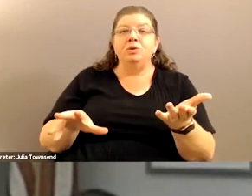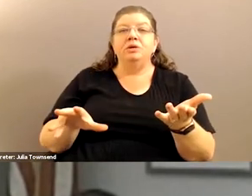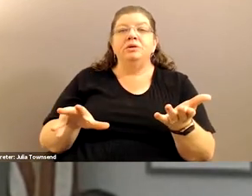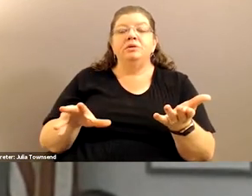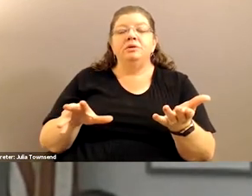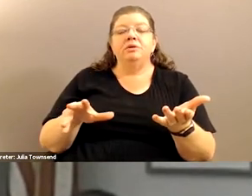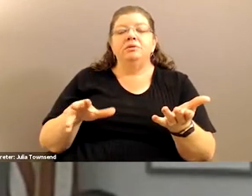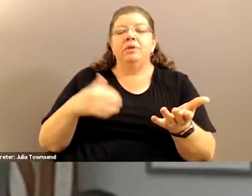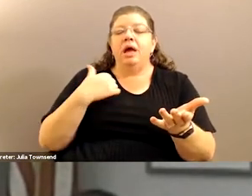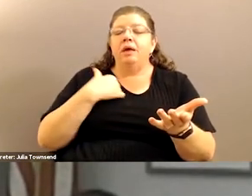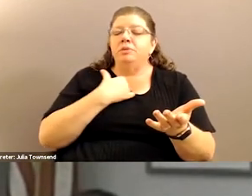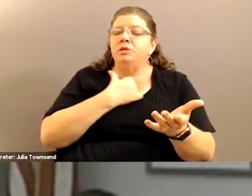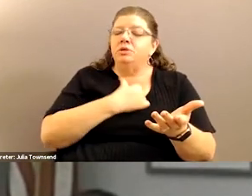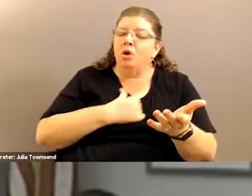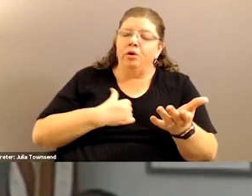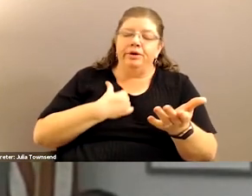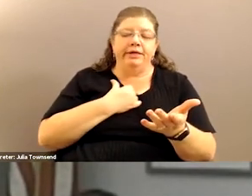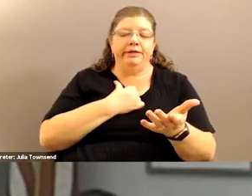am sorry